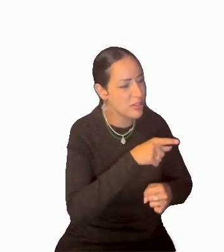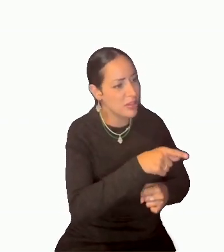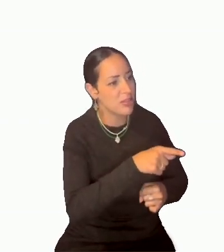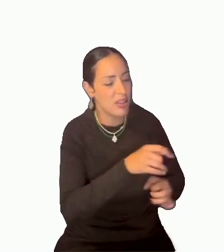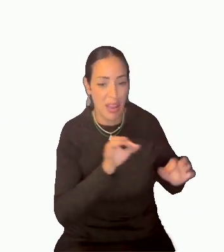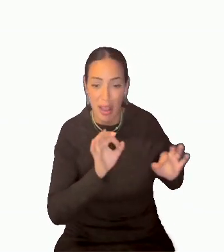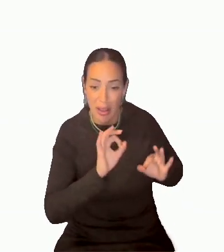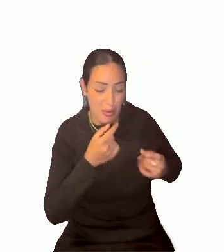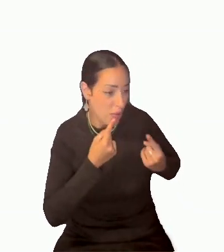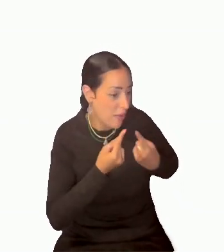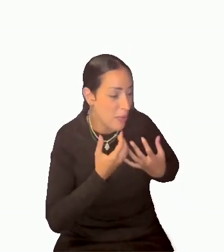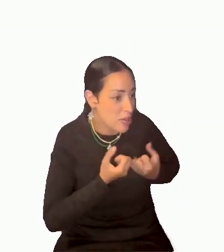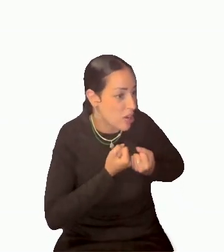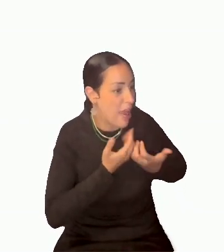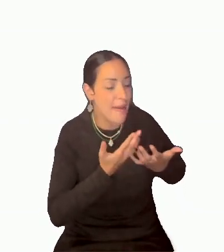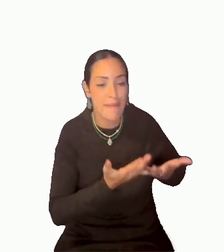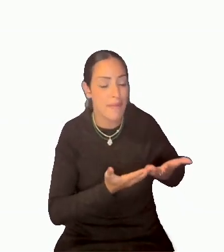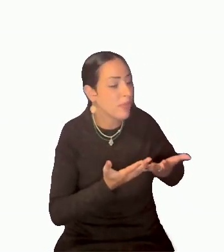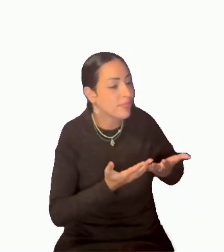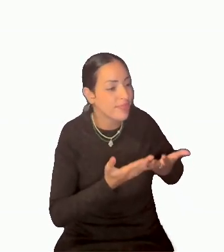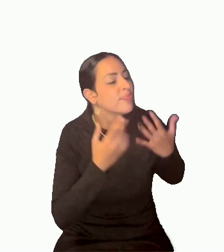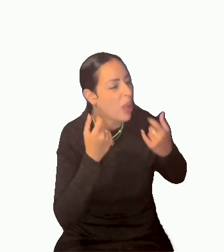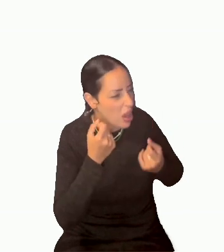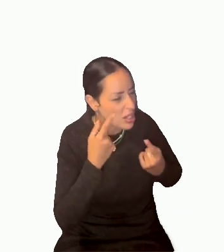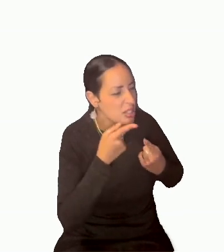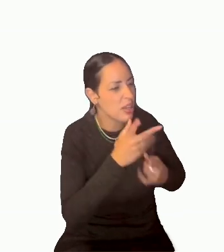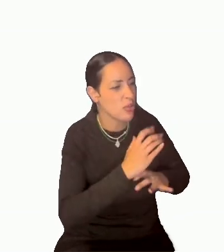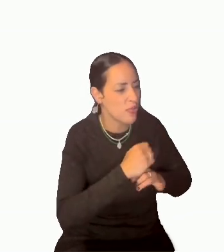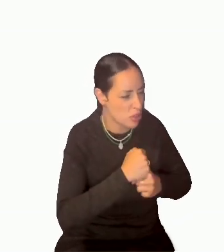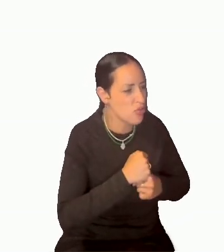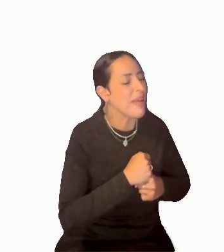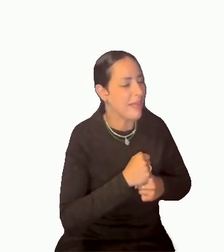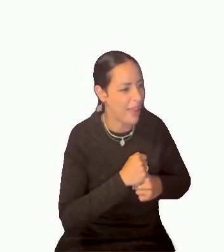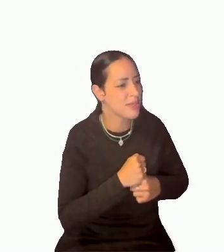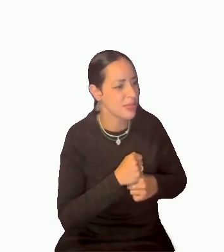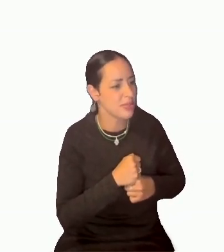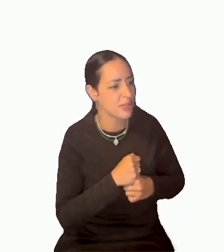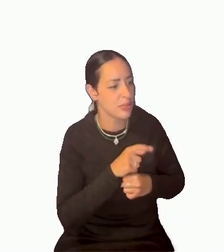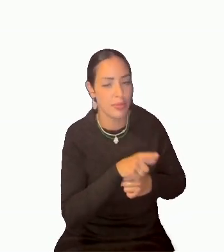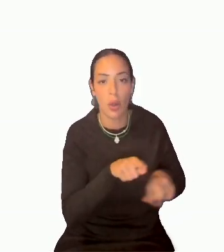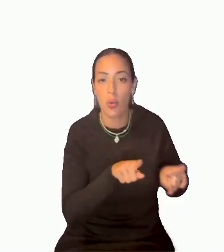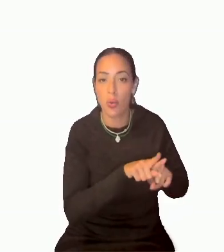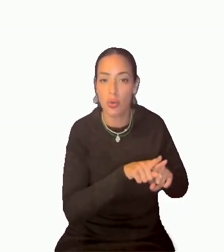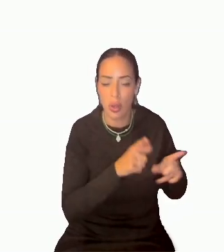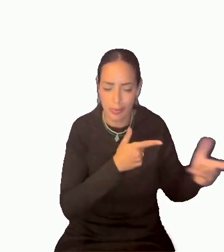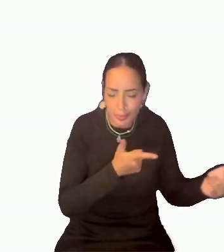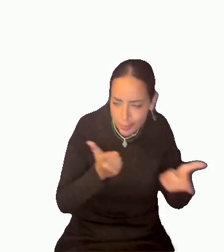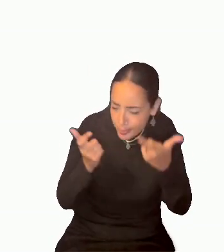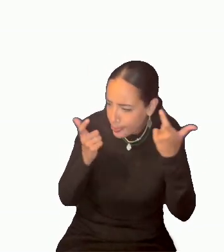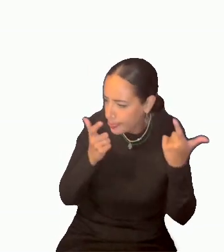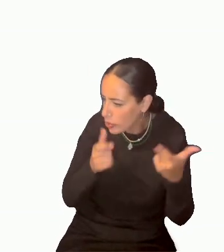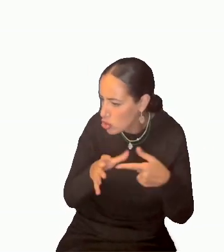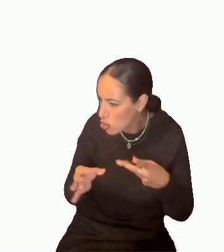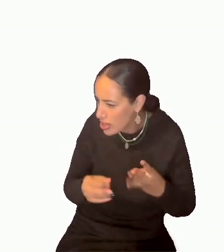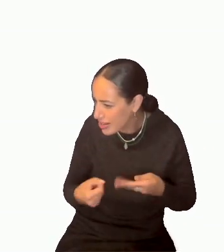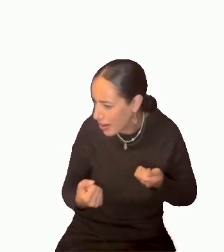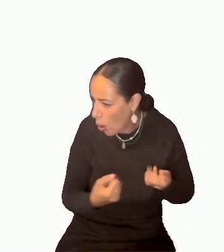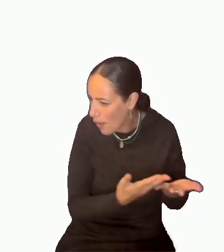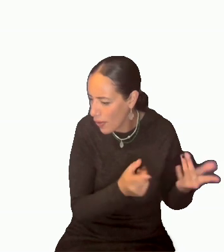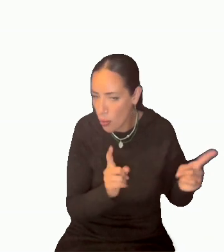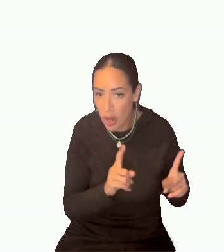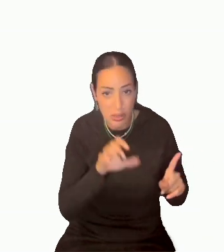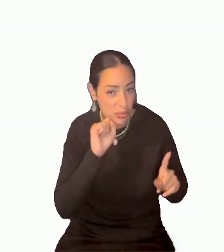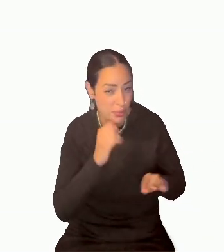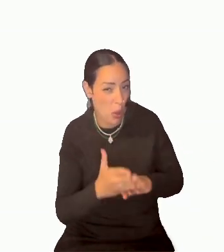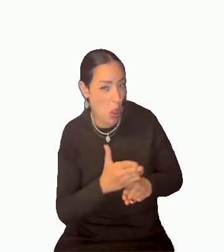nothing that you can offer which could change the situation. And most significantly, finding out what choices you can offer them.